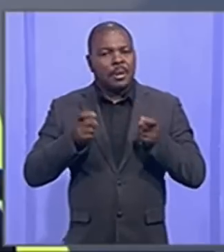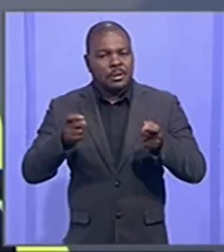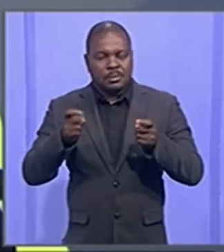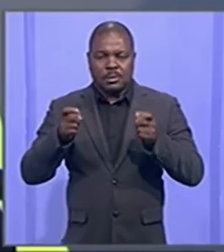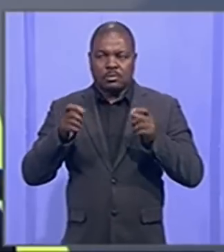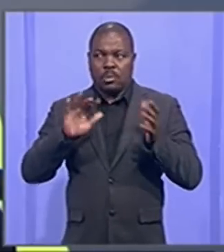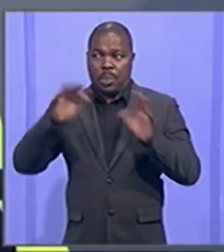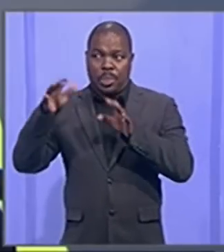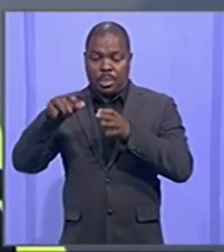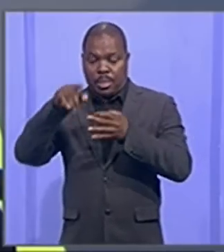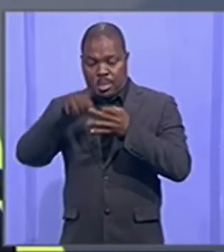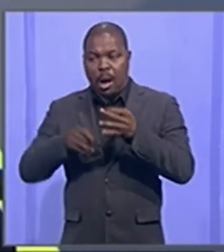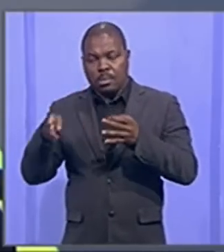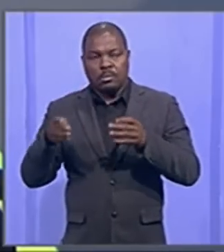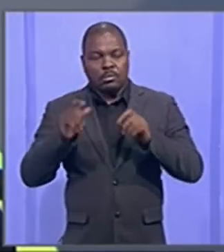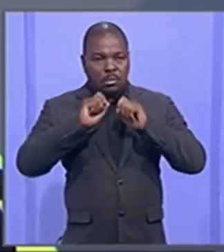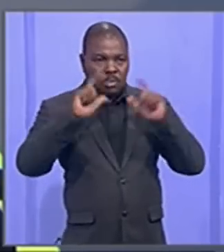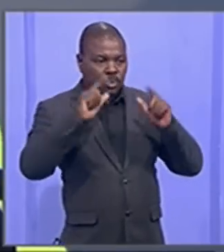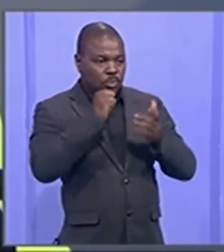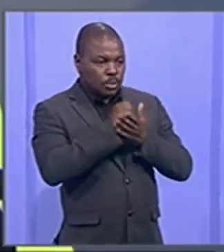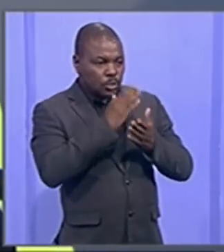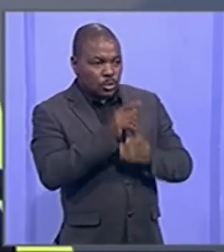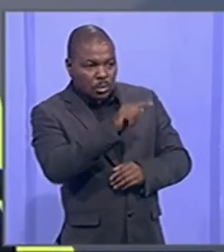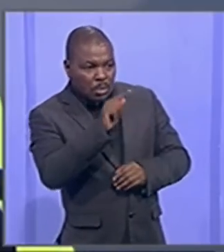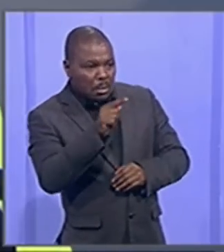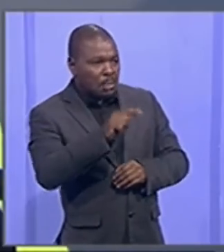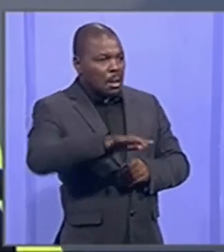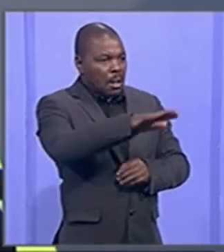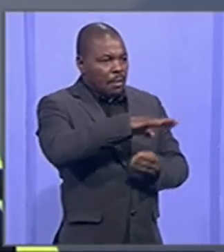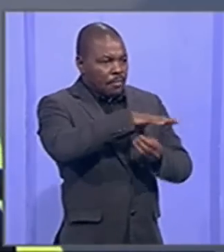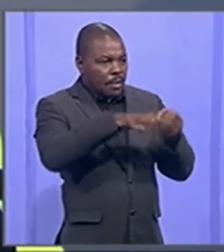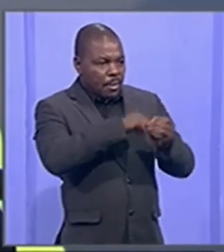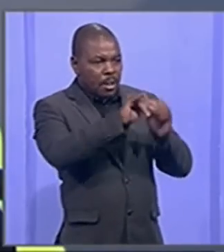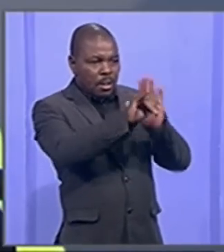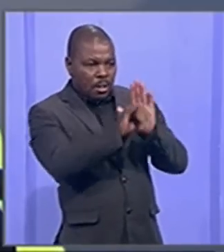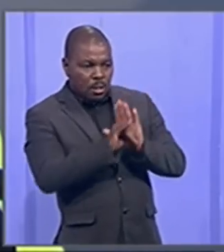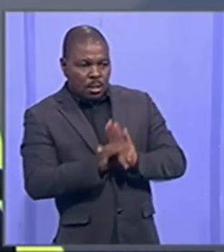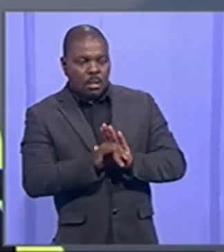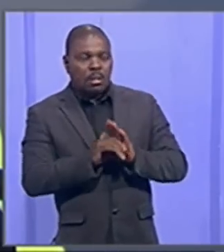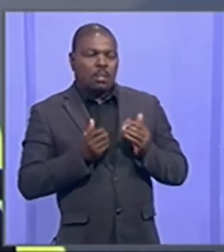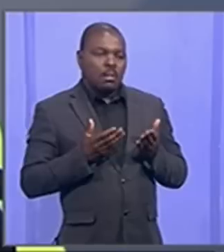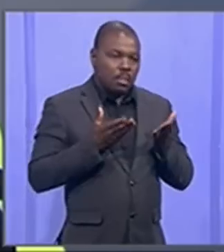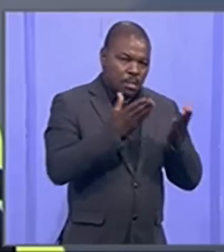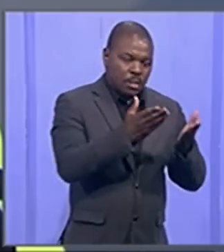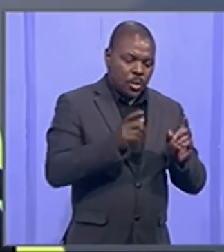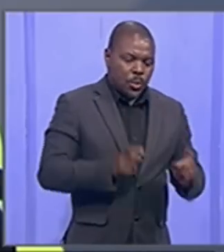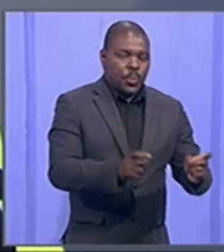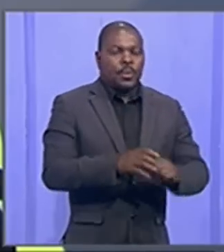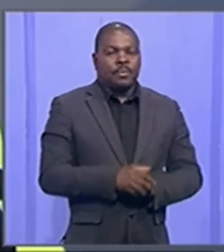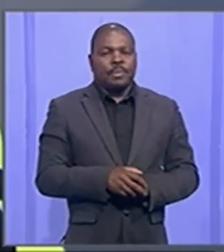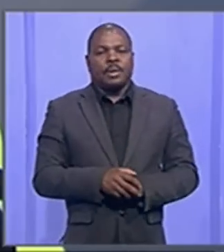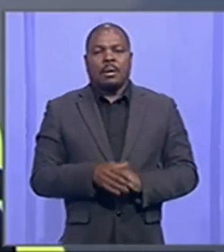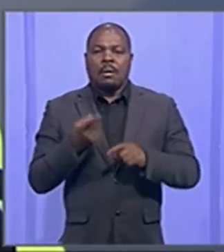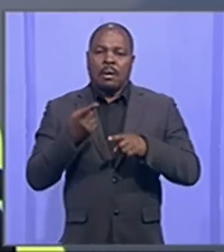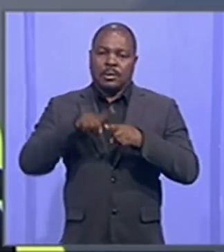are on alert to expedite the profiling of affected families and offer immediate relief.